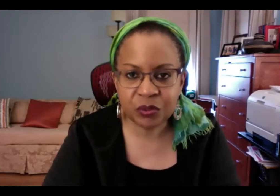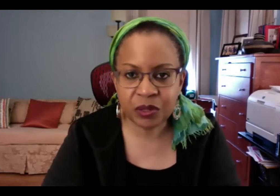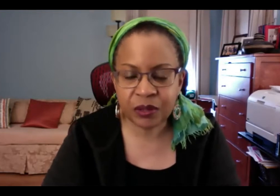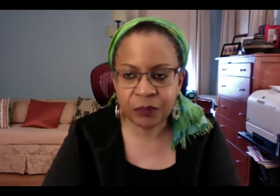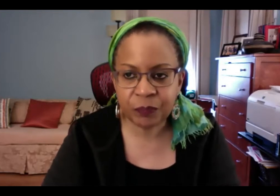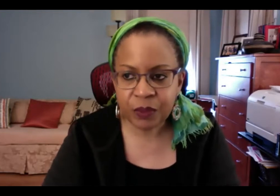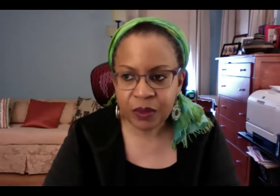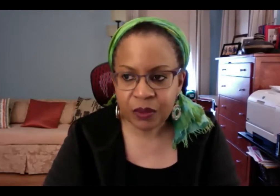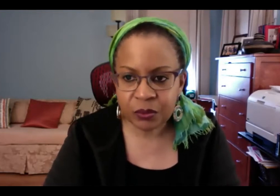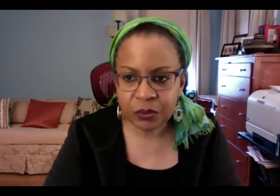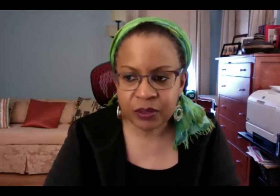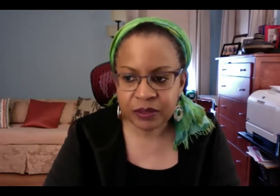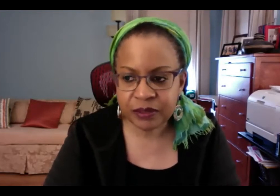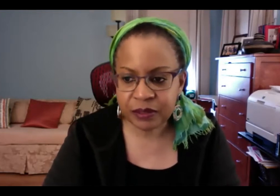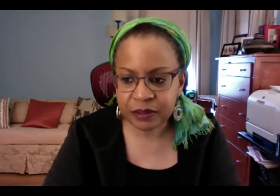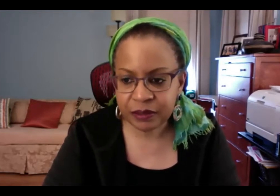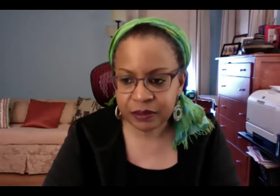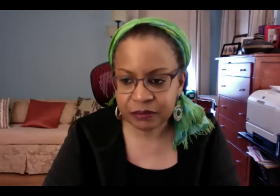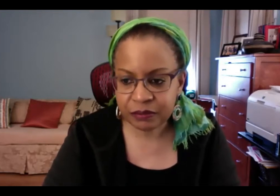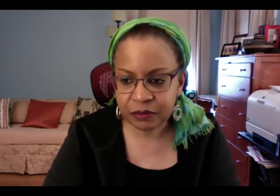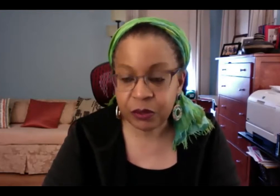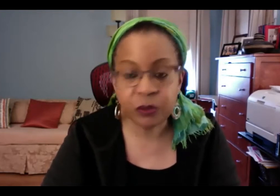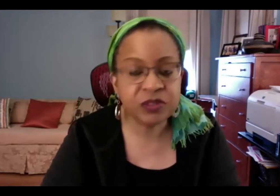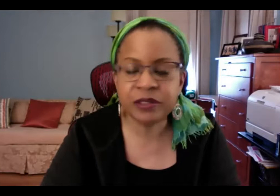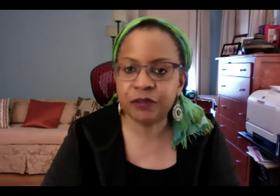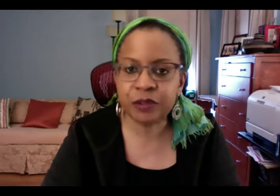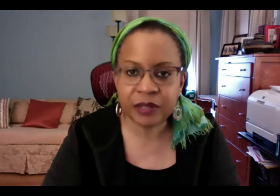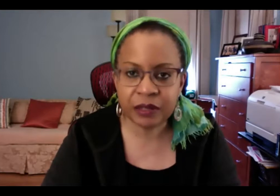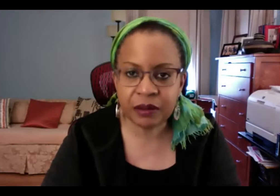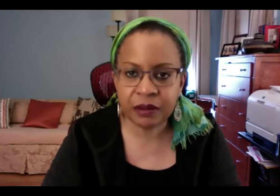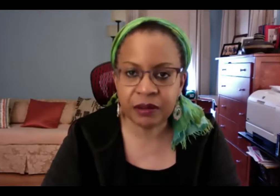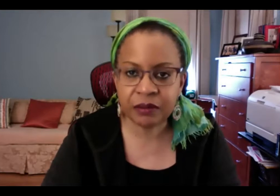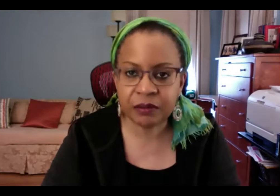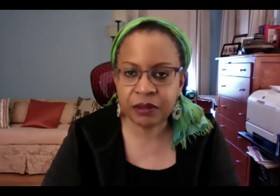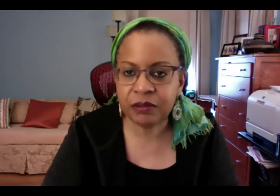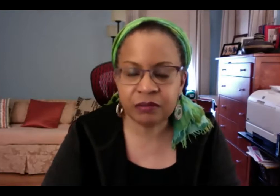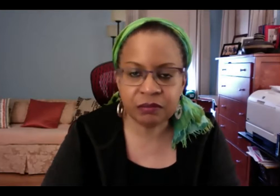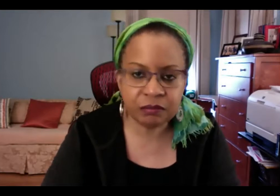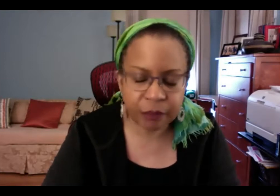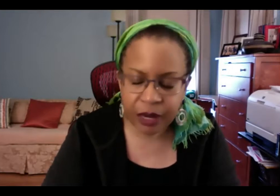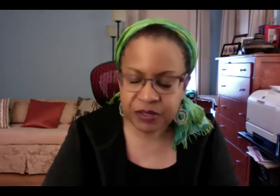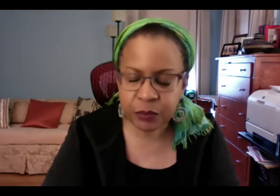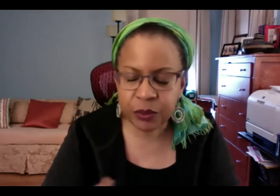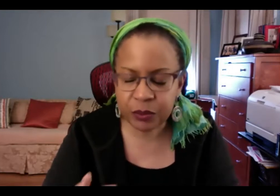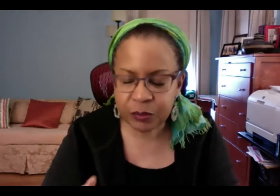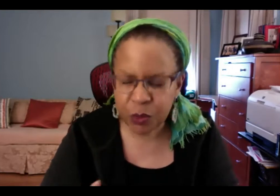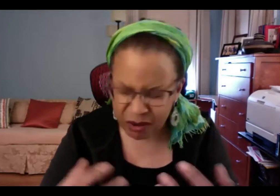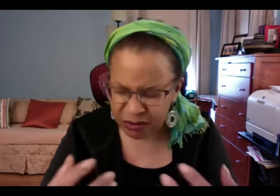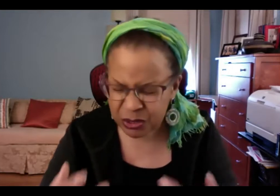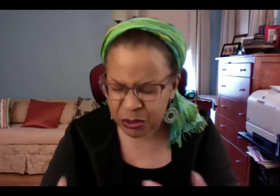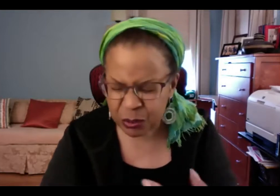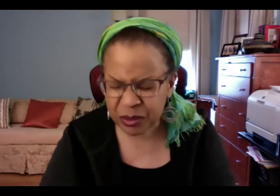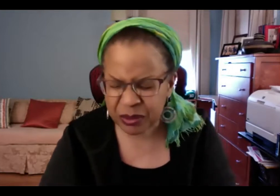student who is learns differently? Perhaps someone who is more